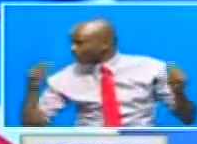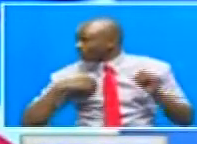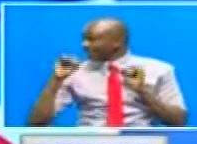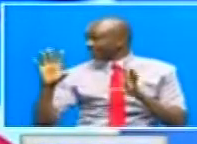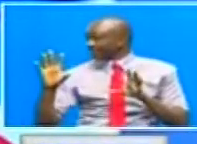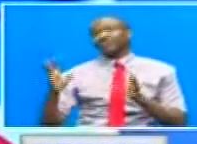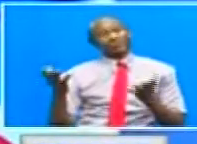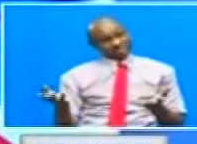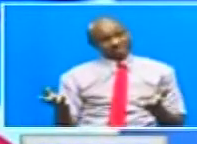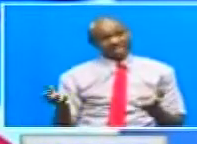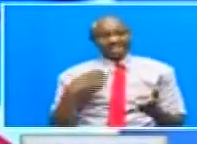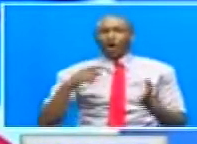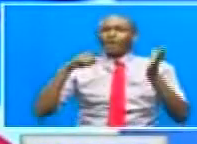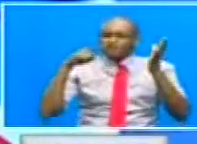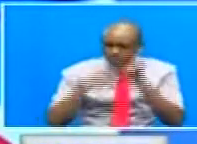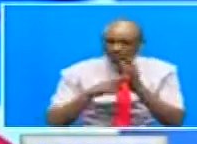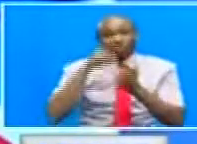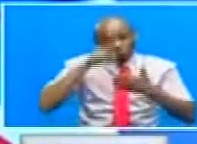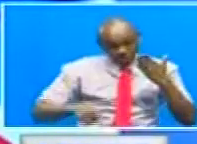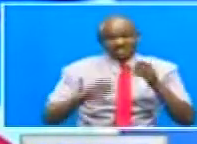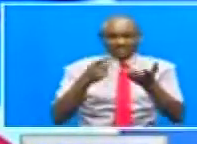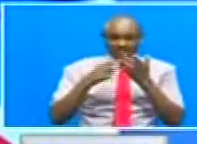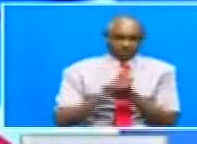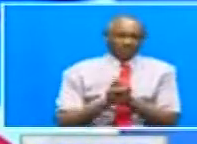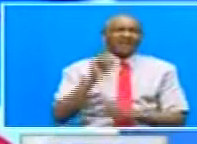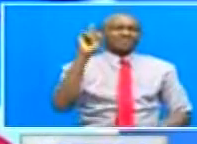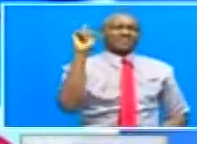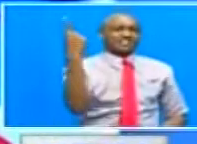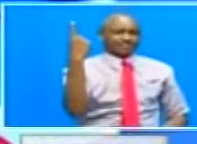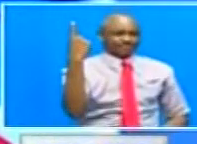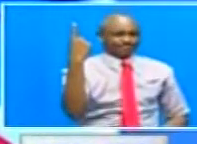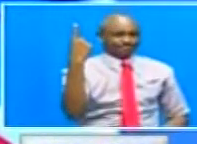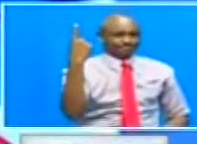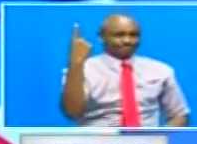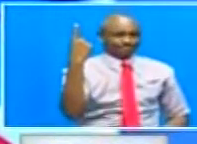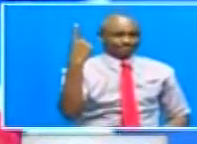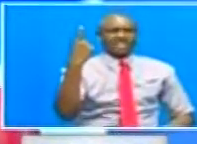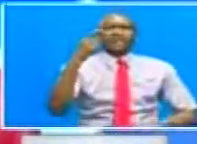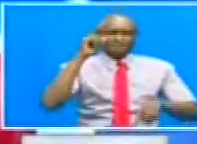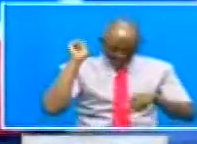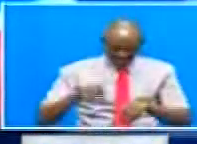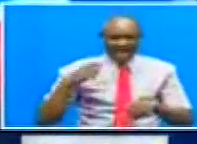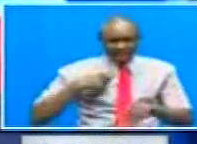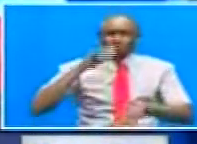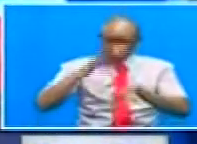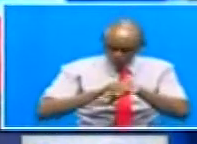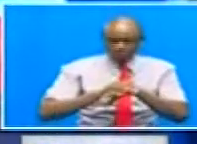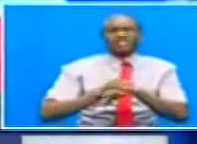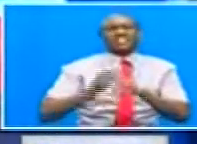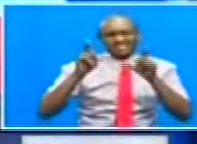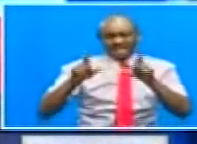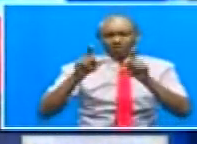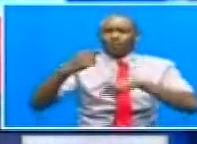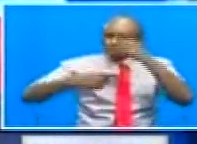not. So here is the point of our discussion tonight. First and foremost, proper titling procedures are